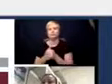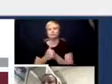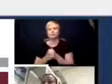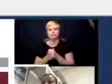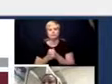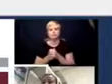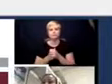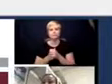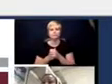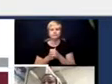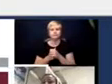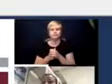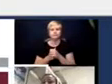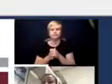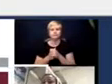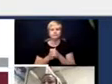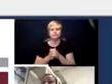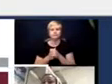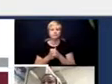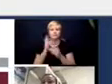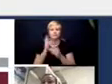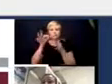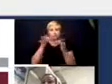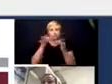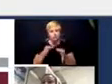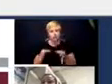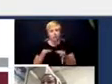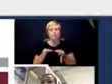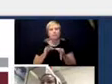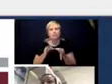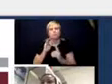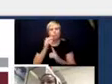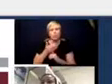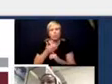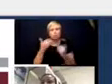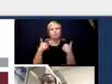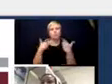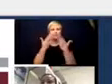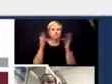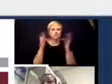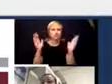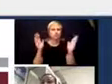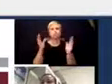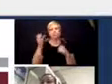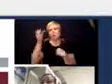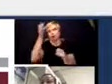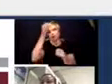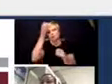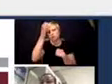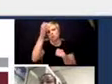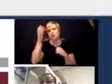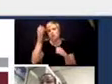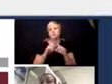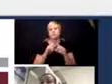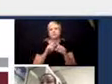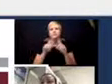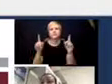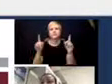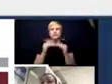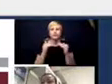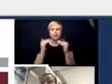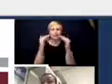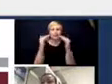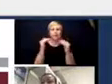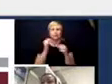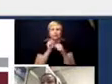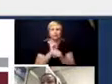I'll describe briefly the roles so that you have a general concept of the different levels of work that's done by